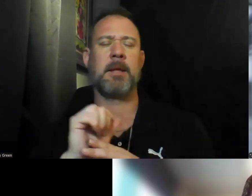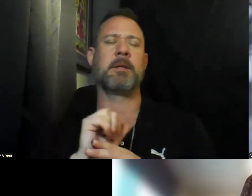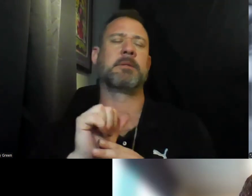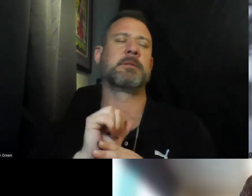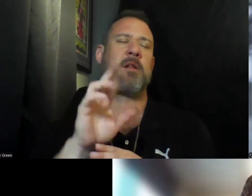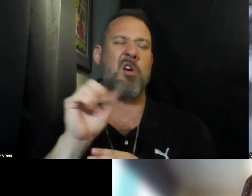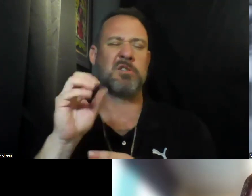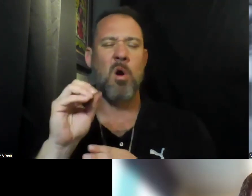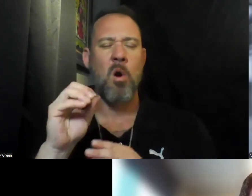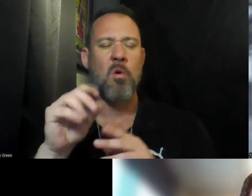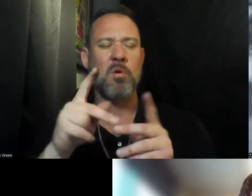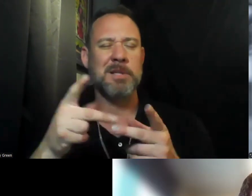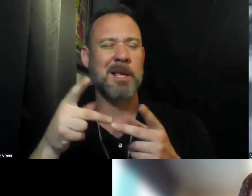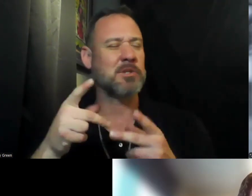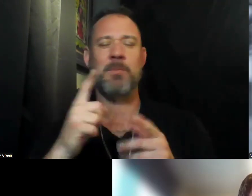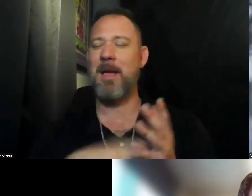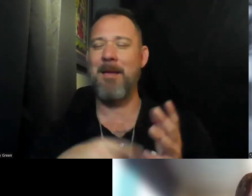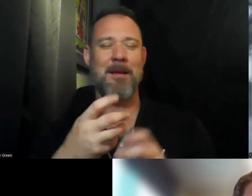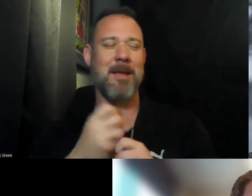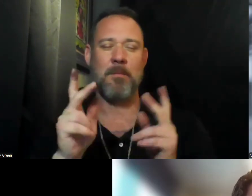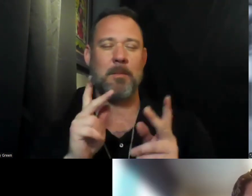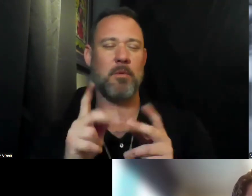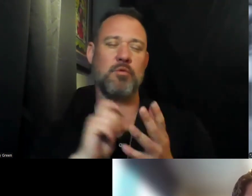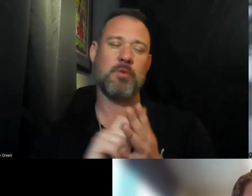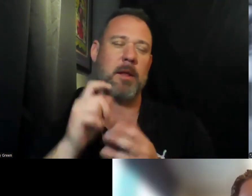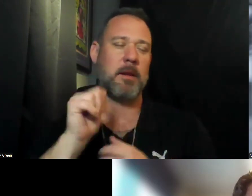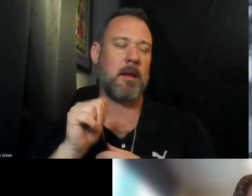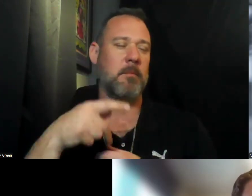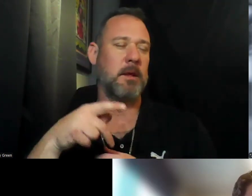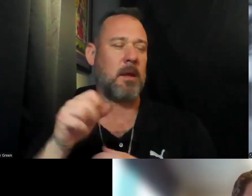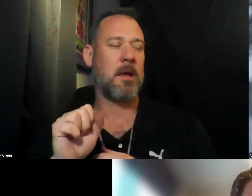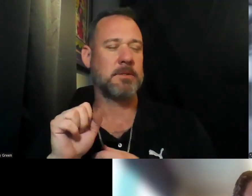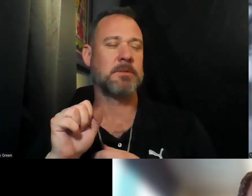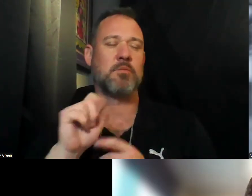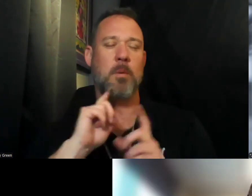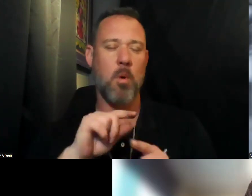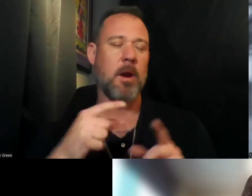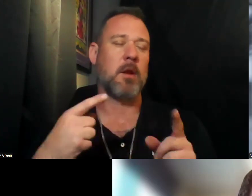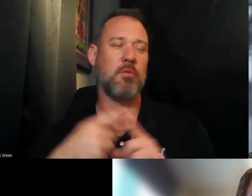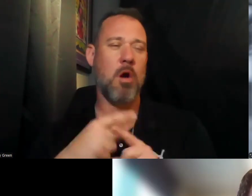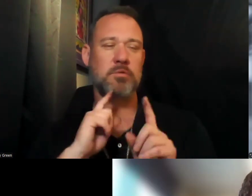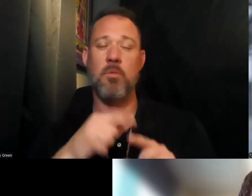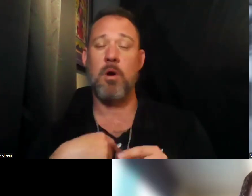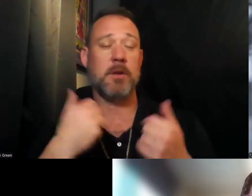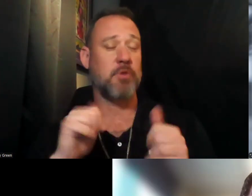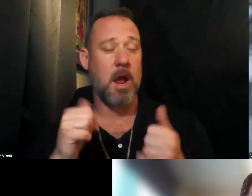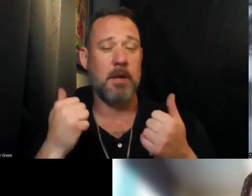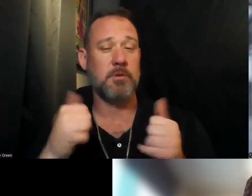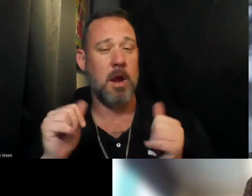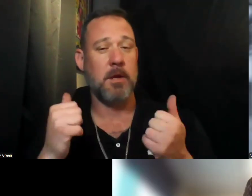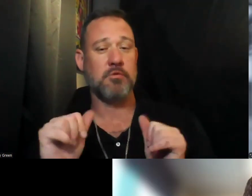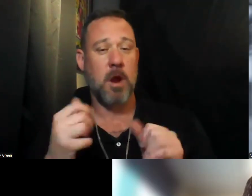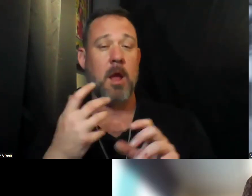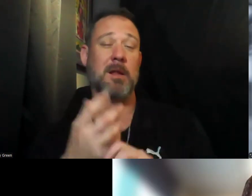still seems like I cannot get people to write an APS report and do a cross report. I mean, I try and try. I mean, I think it's